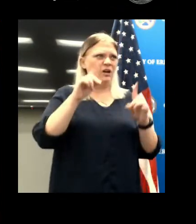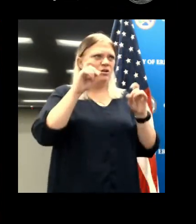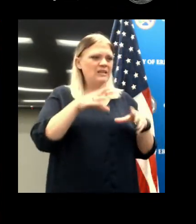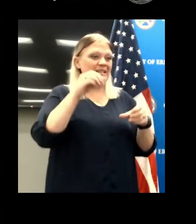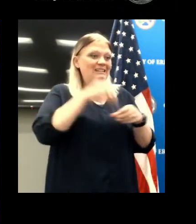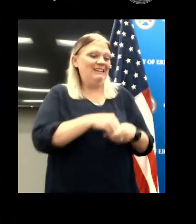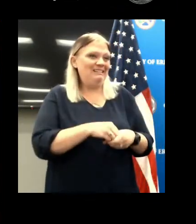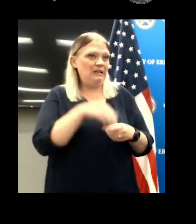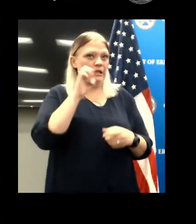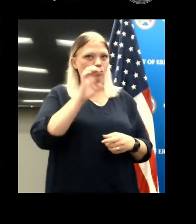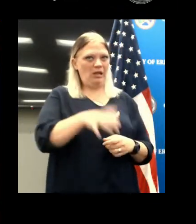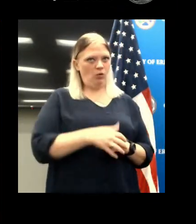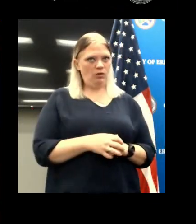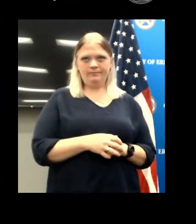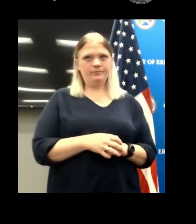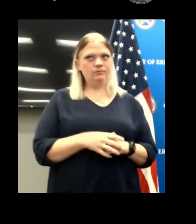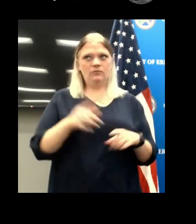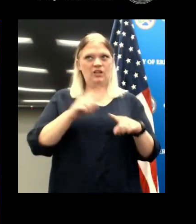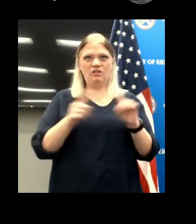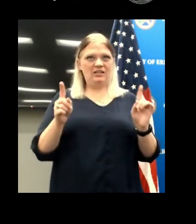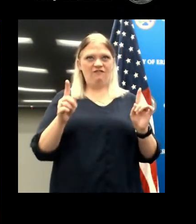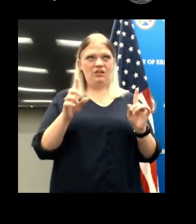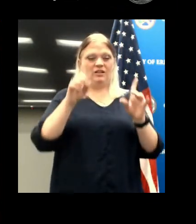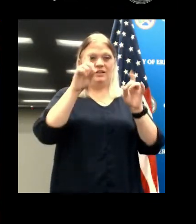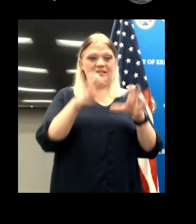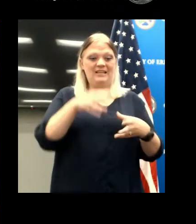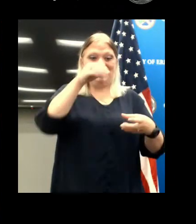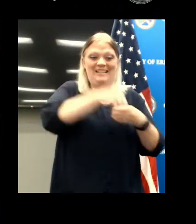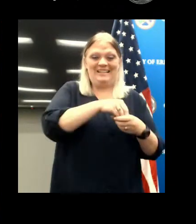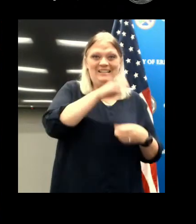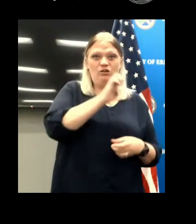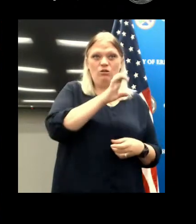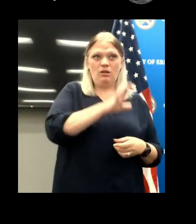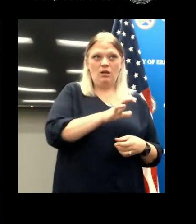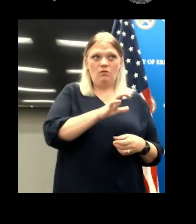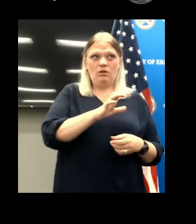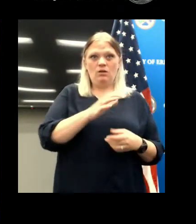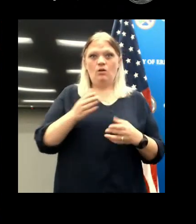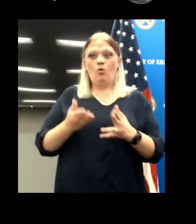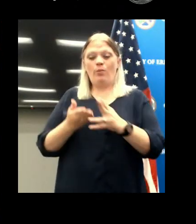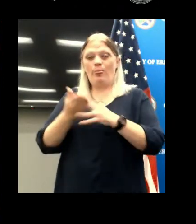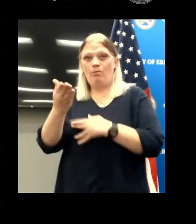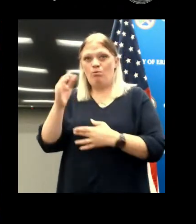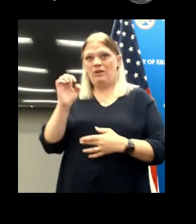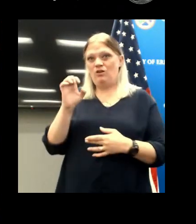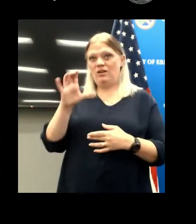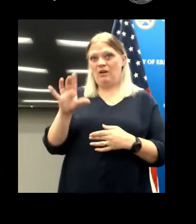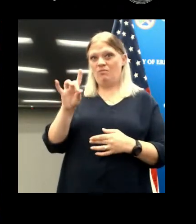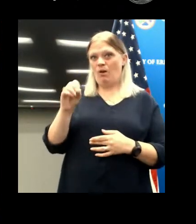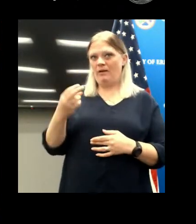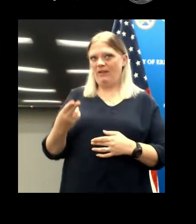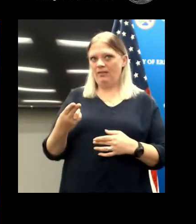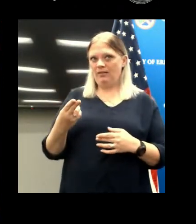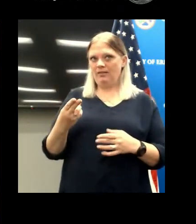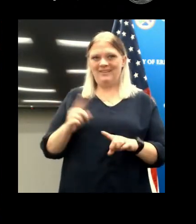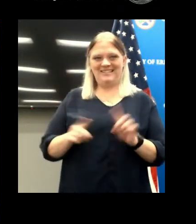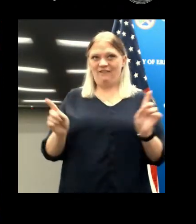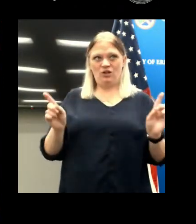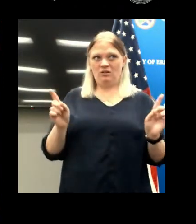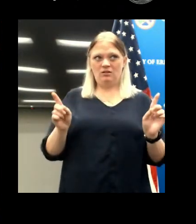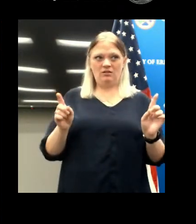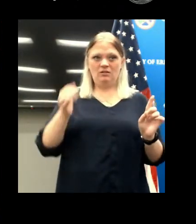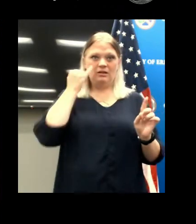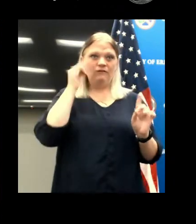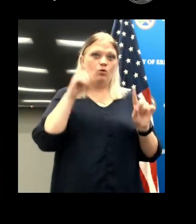in Erie County. There's a difference between getting it tested in Erie County and through the Erie County Department of Health. So if you go to